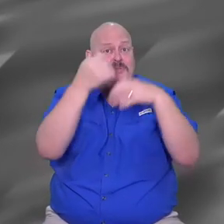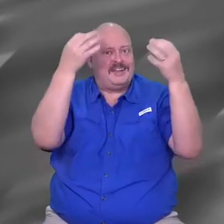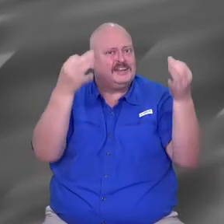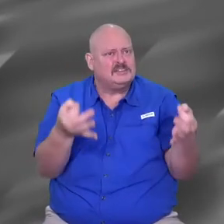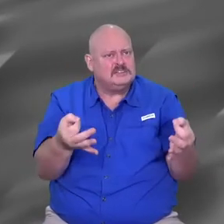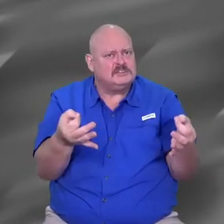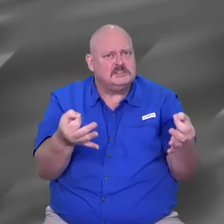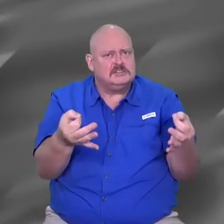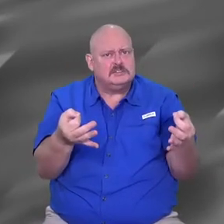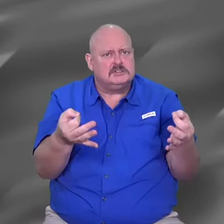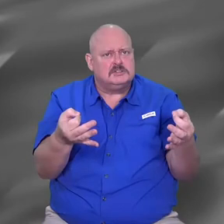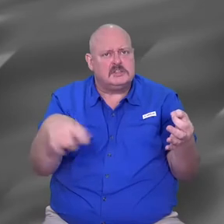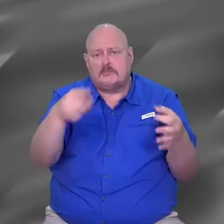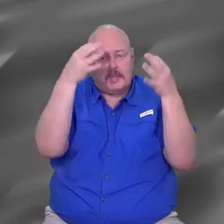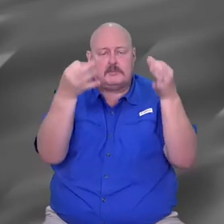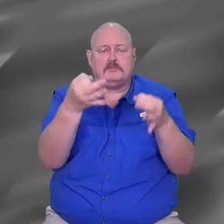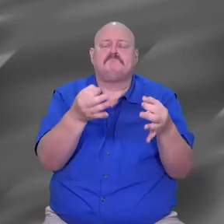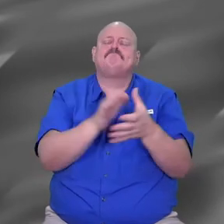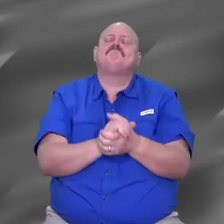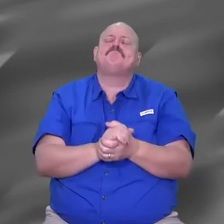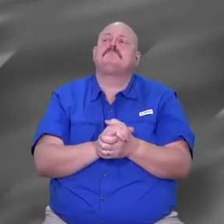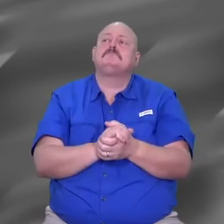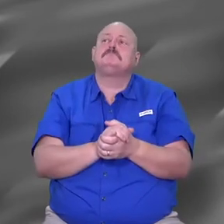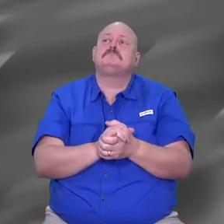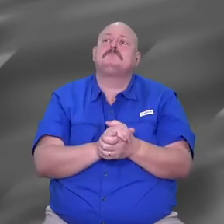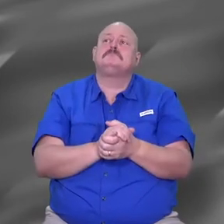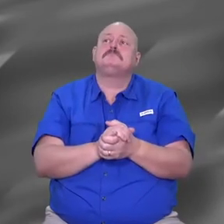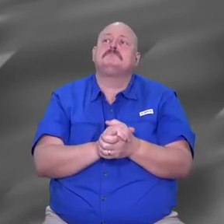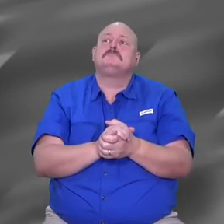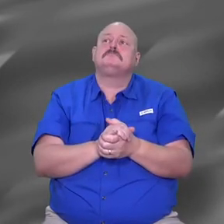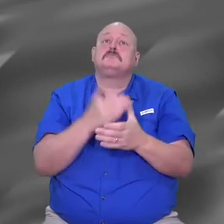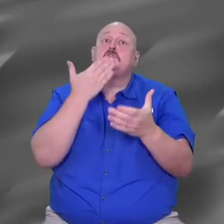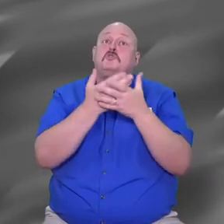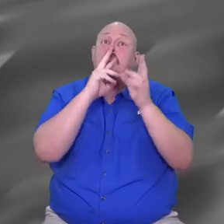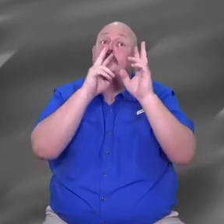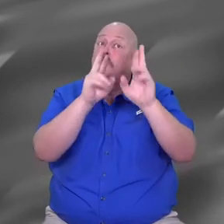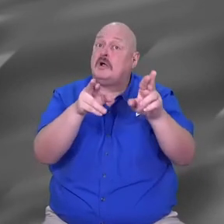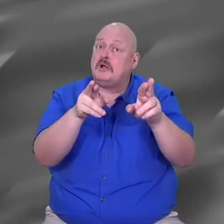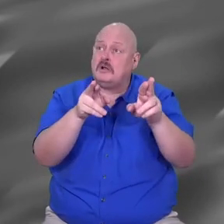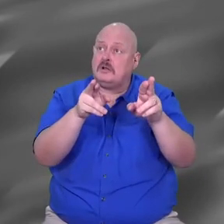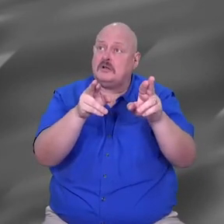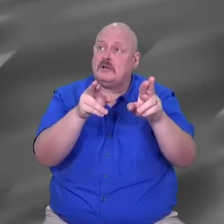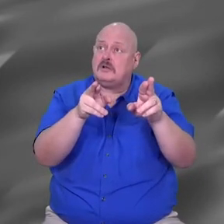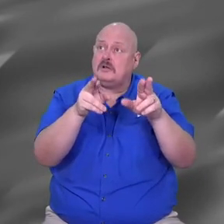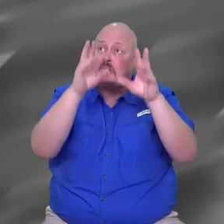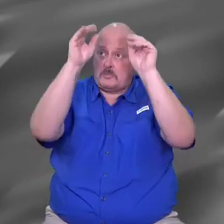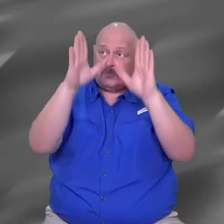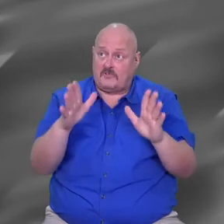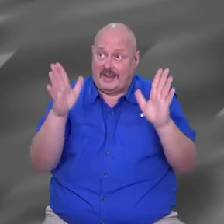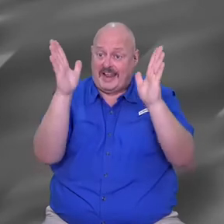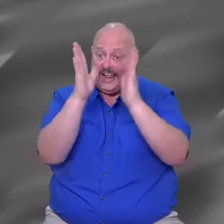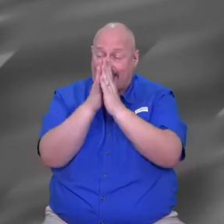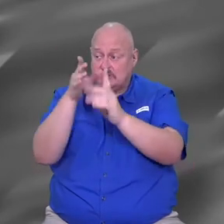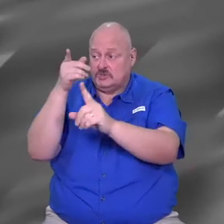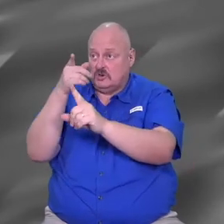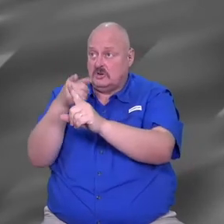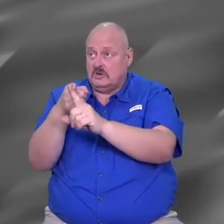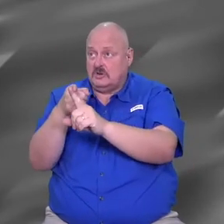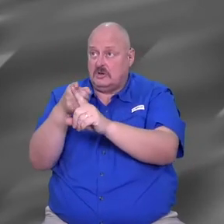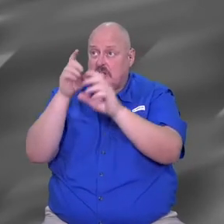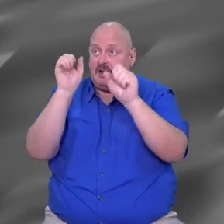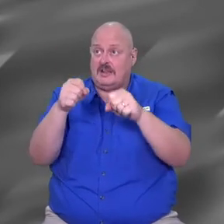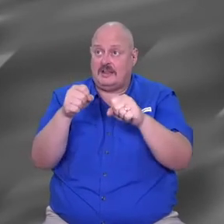decisions that they make? It was such a good response that the professor asked her, "Can